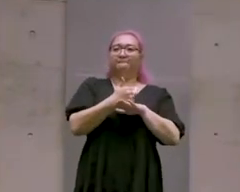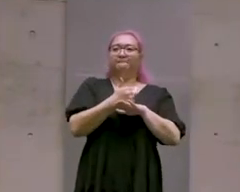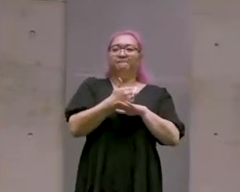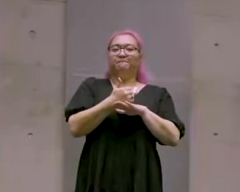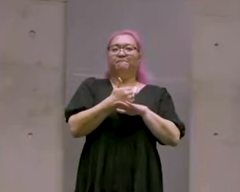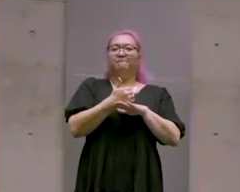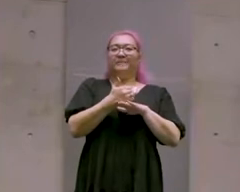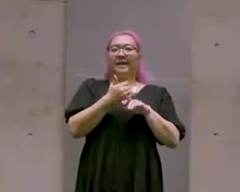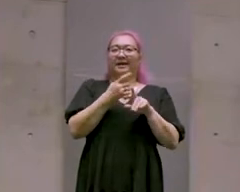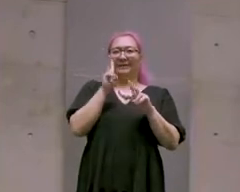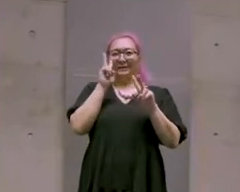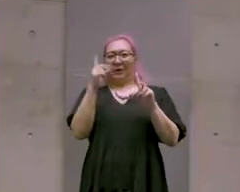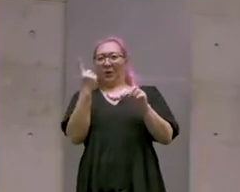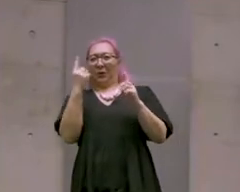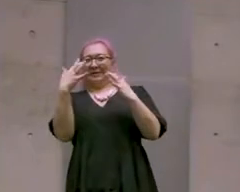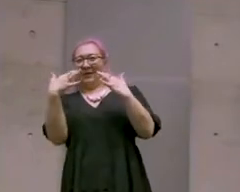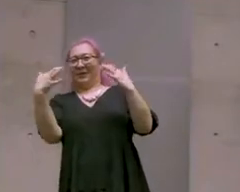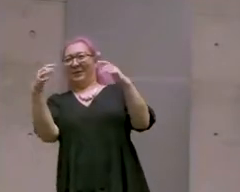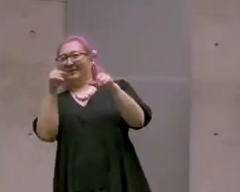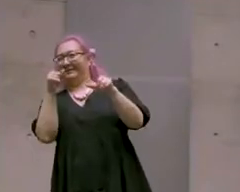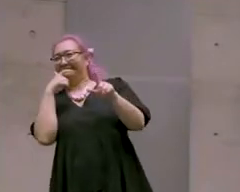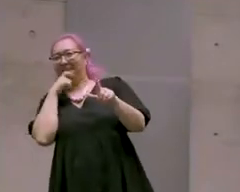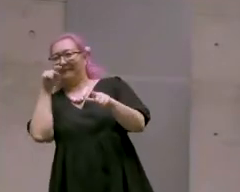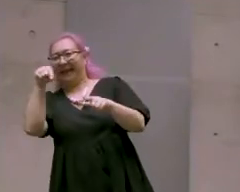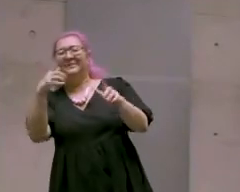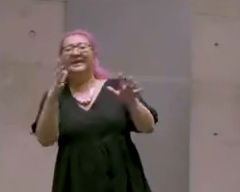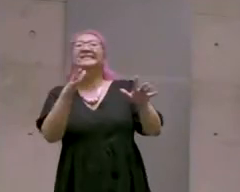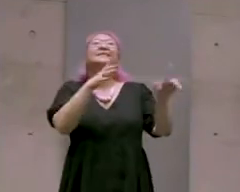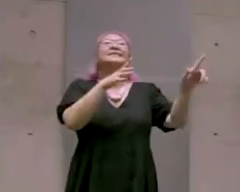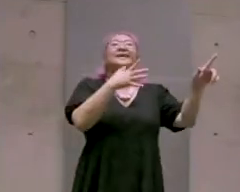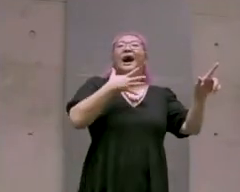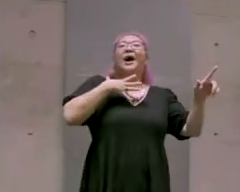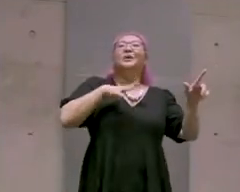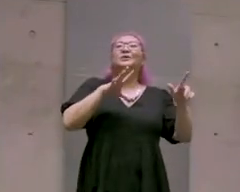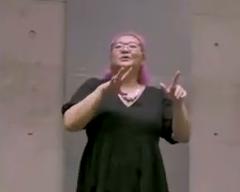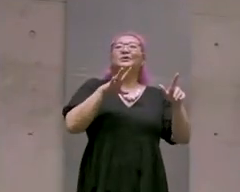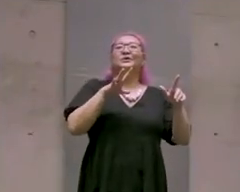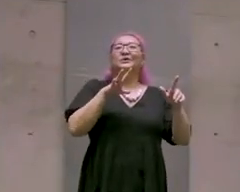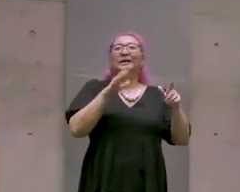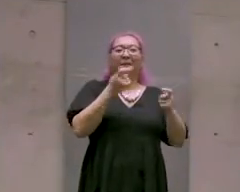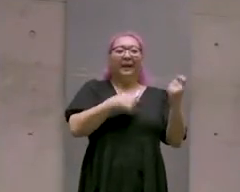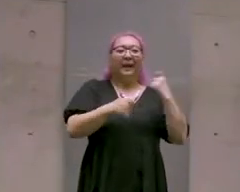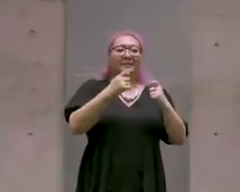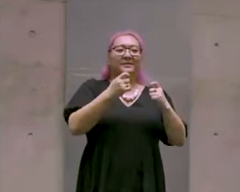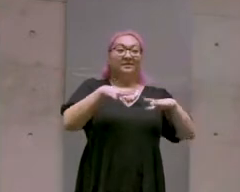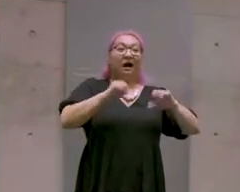as a declaration against the place they worked previously. And that,